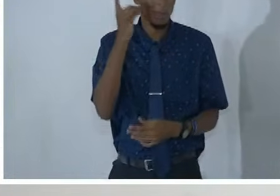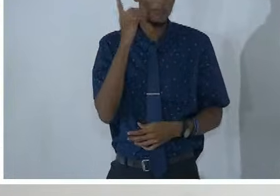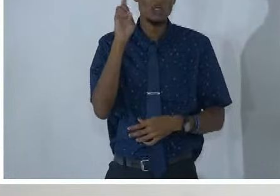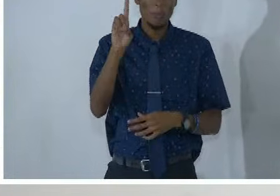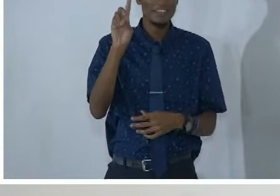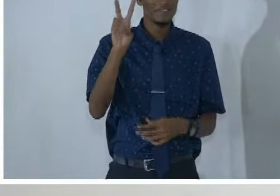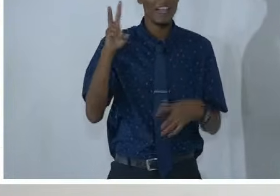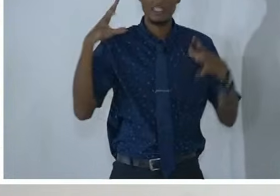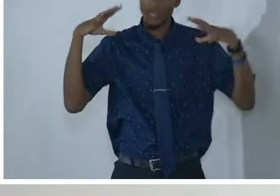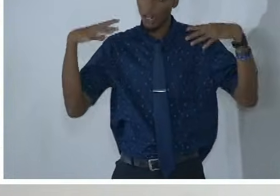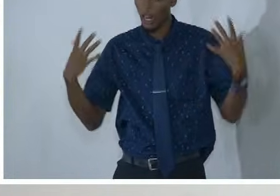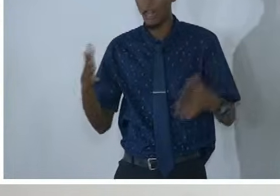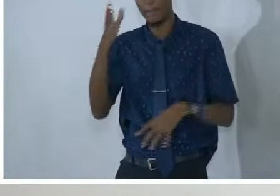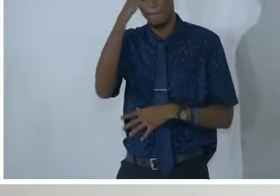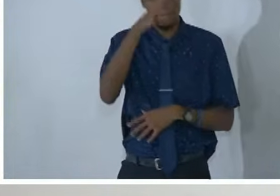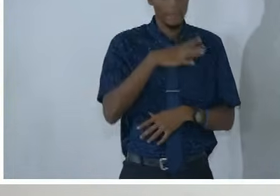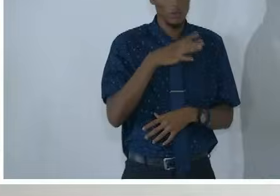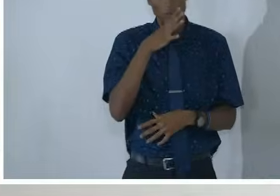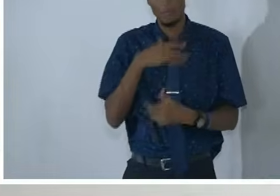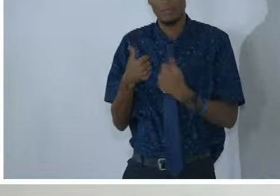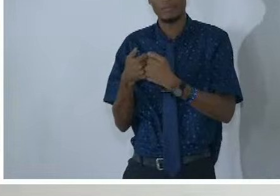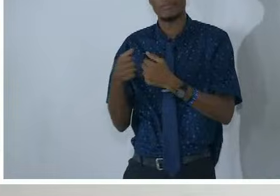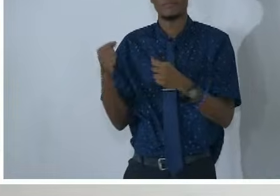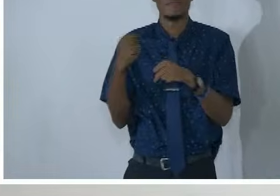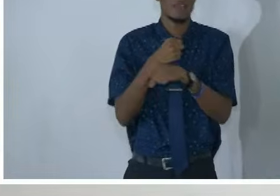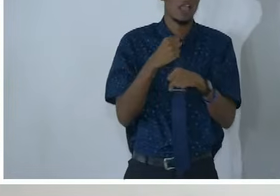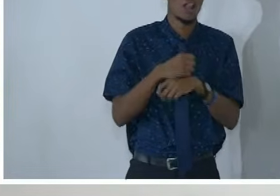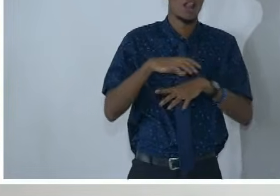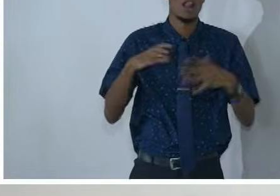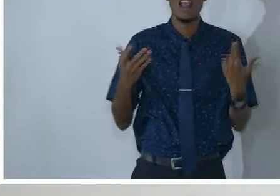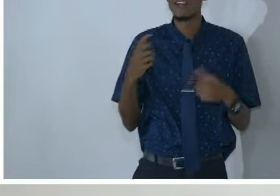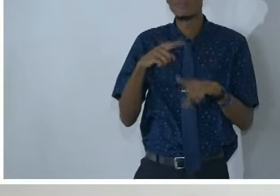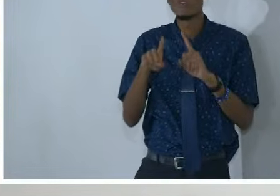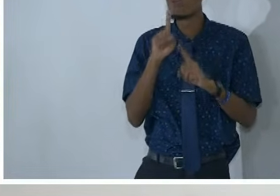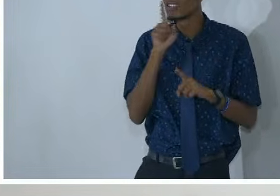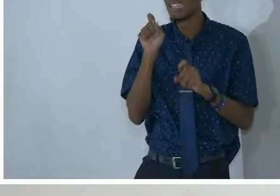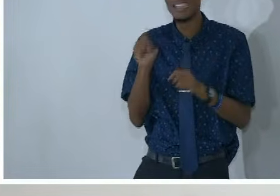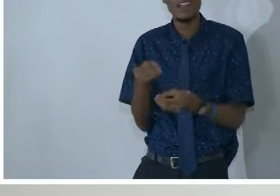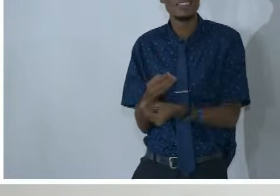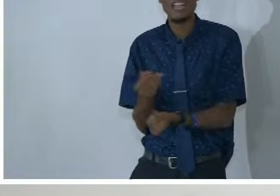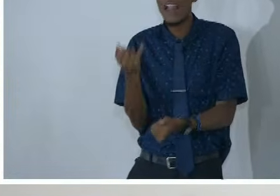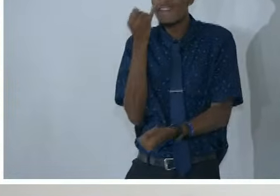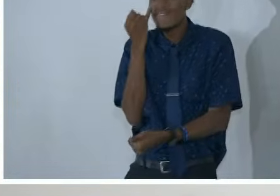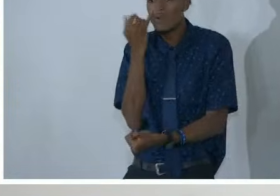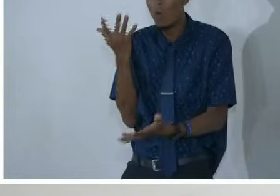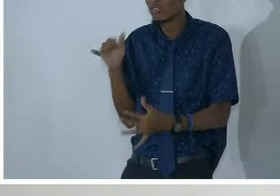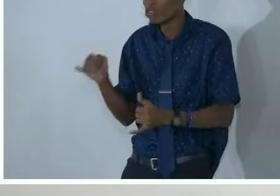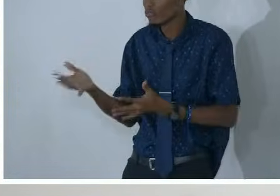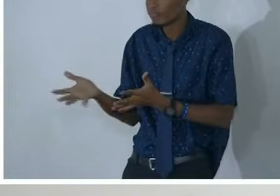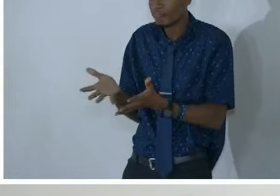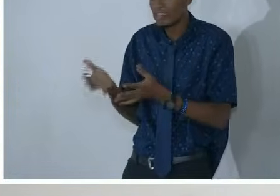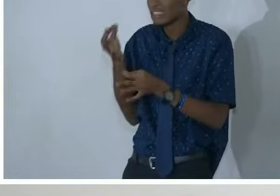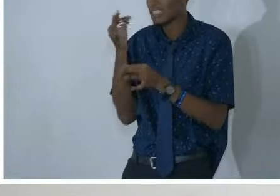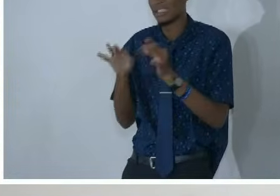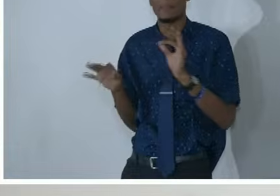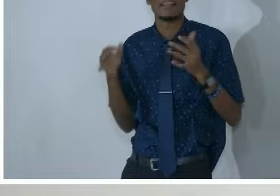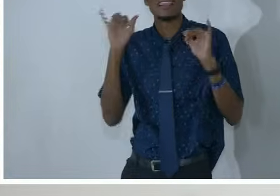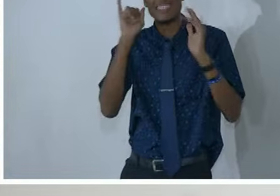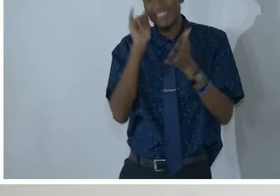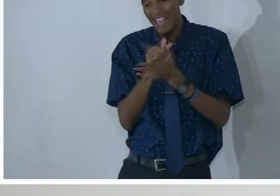is because people can't settle their differences. And this is why, colleagues